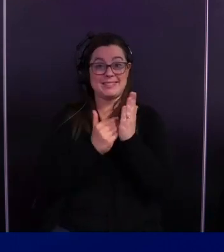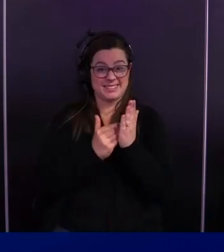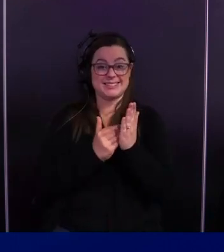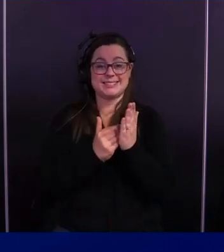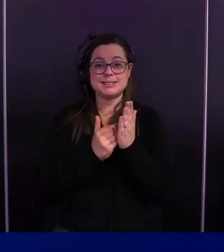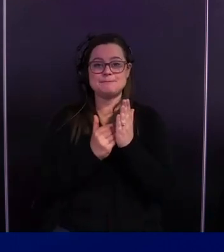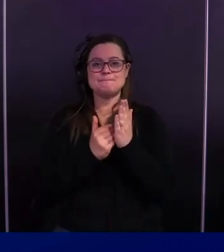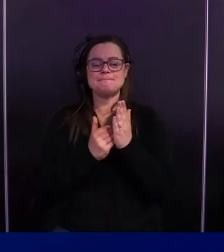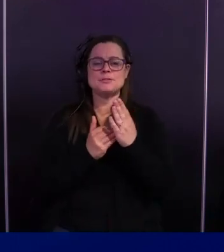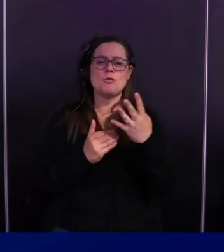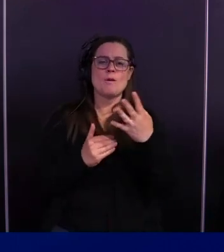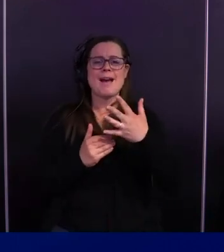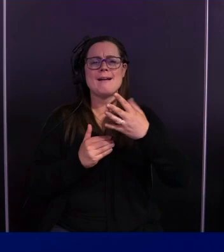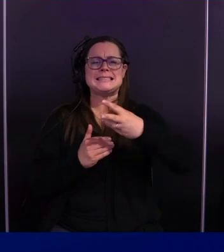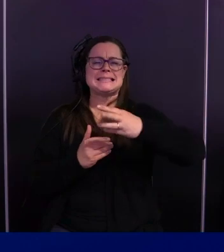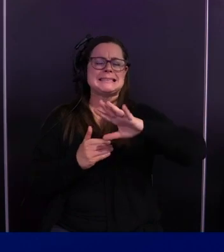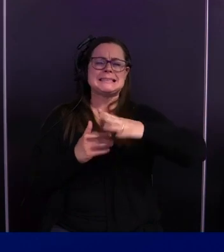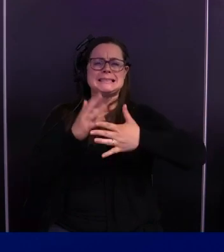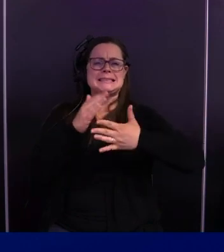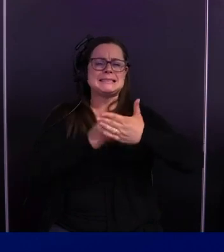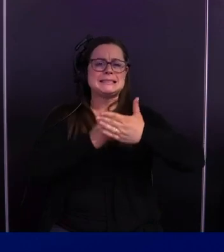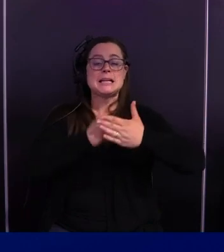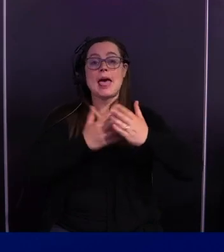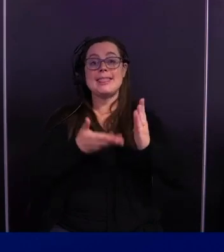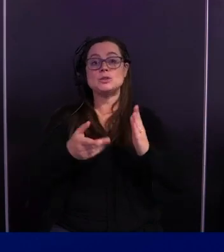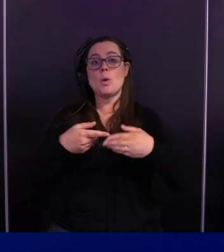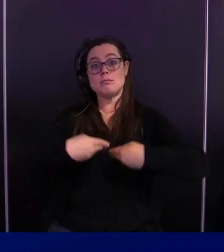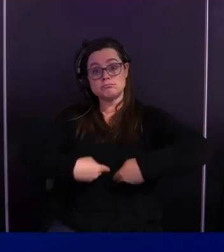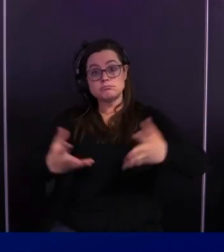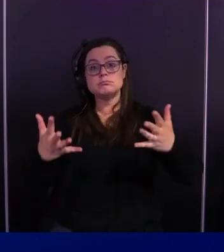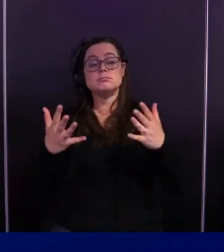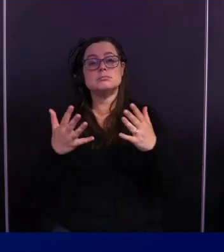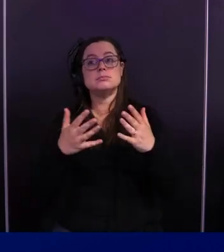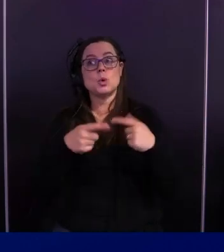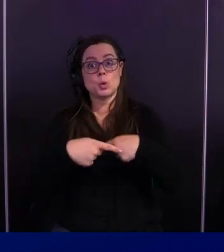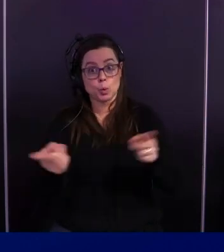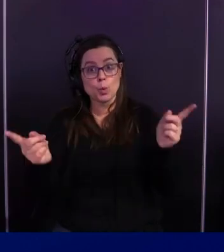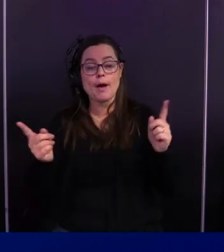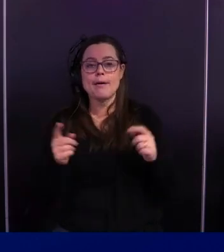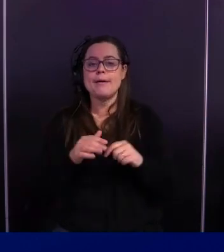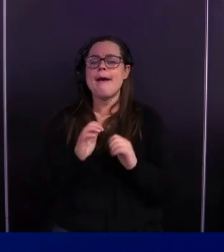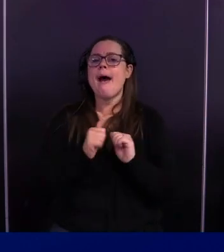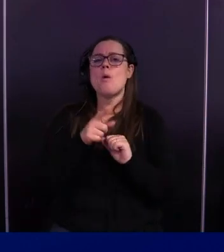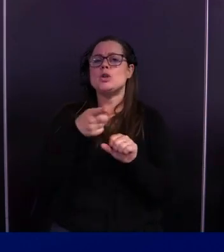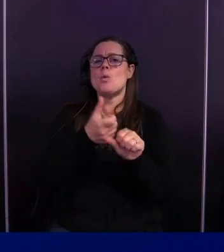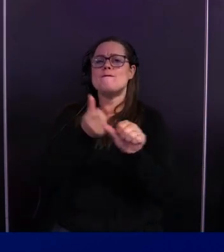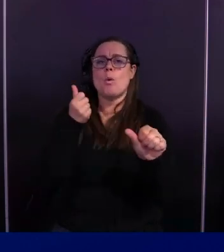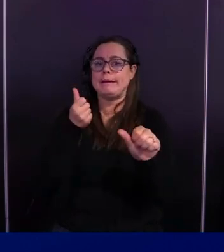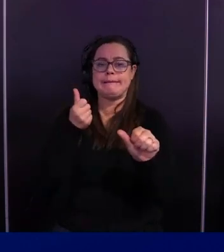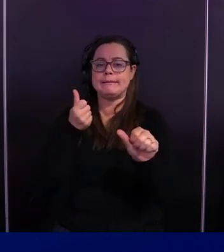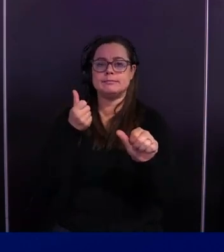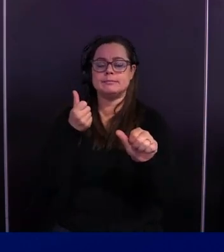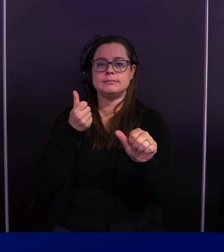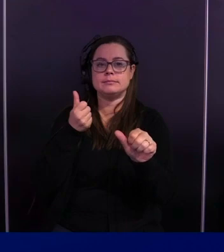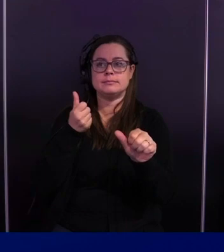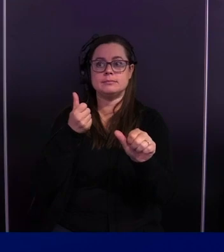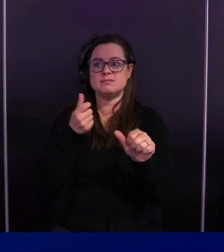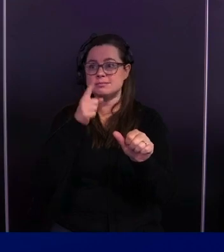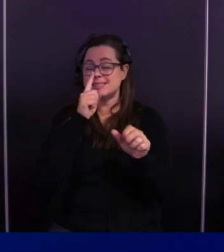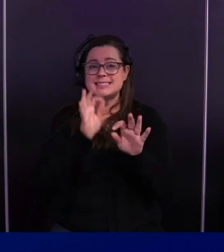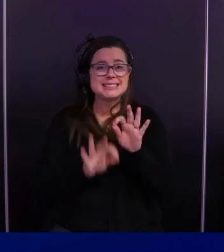of 4, 5, 6 things that we want to give everyone how to avoid this. Very